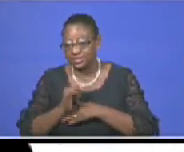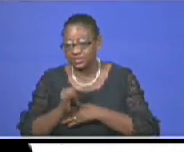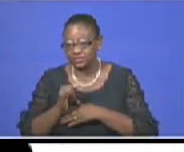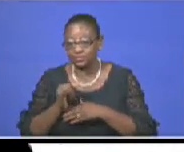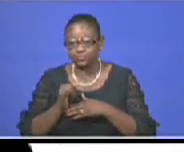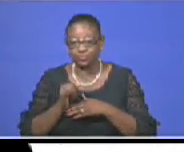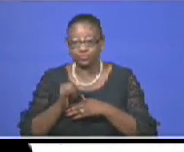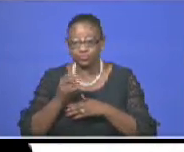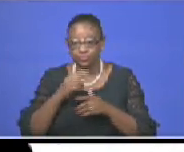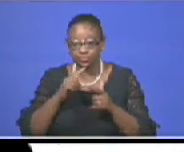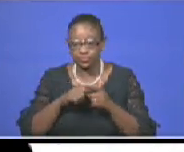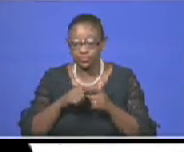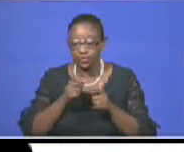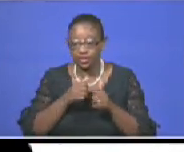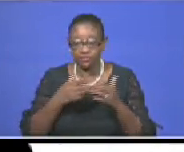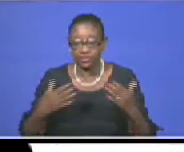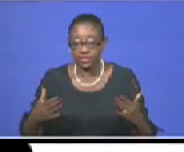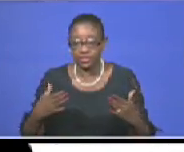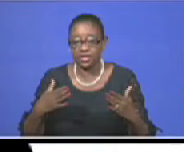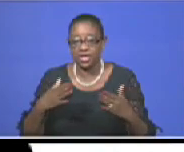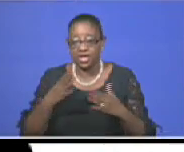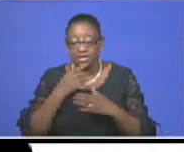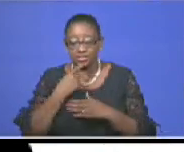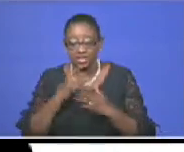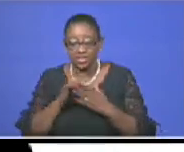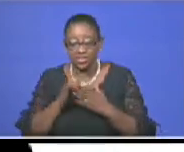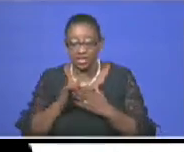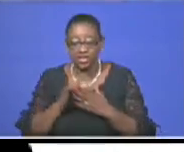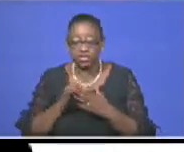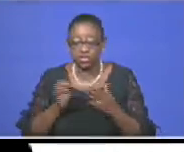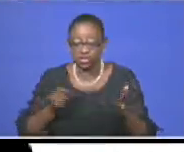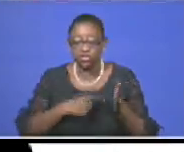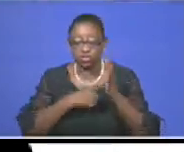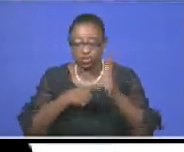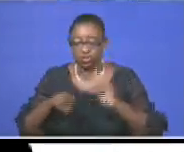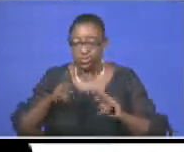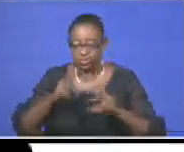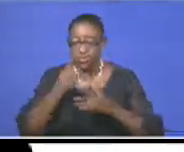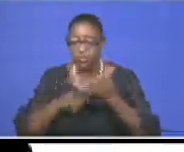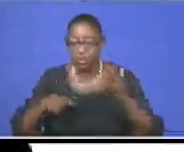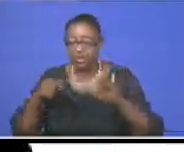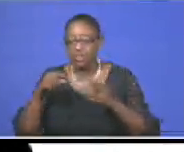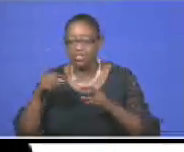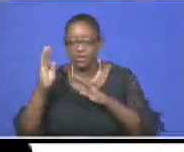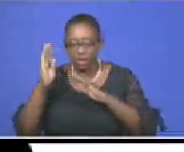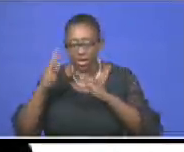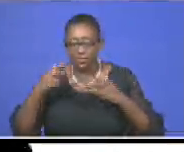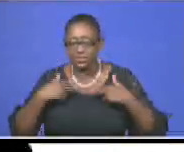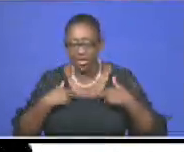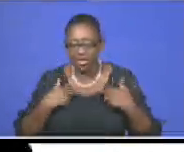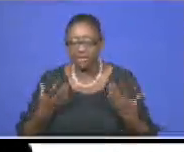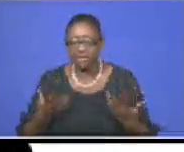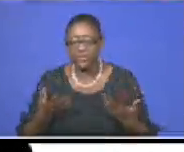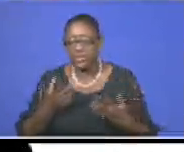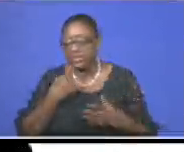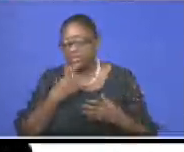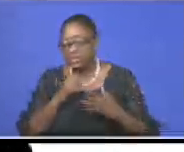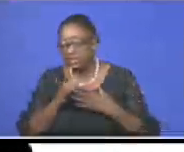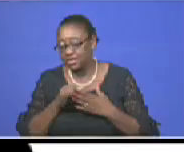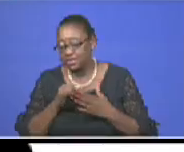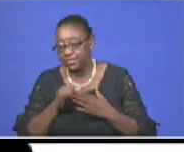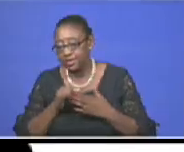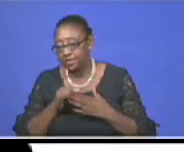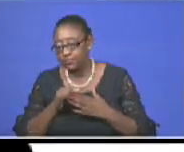digital media, and everything in between. So in summation, it's about marketing the Bahamas and increasing the number of Canadian visitors to the Bahamas. We've seen a